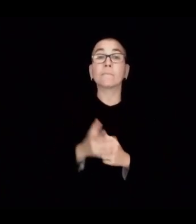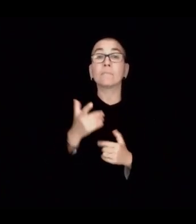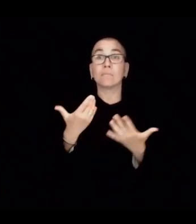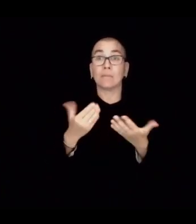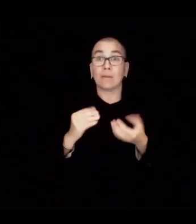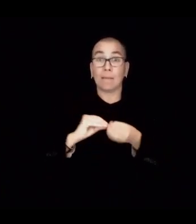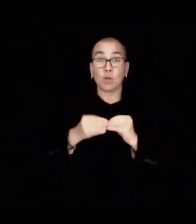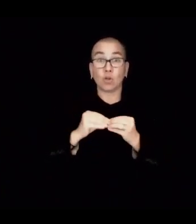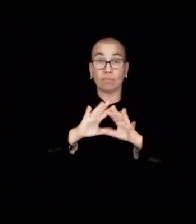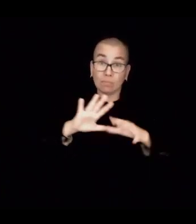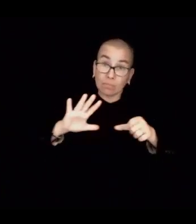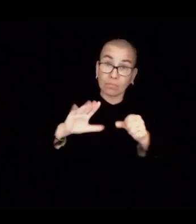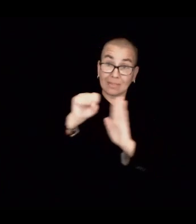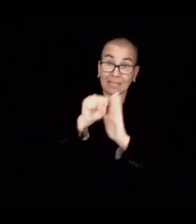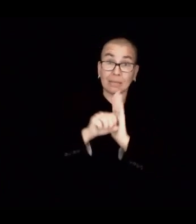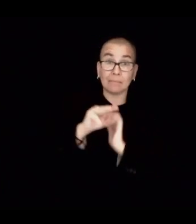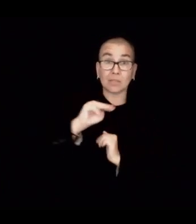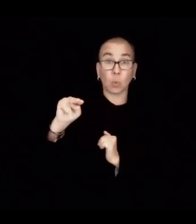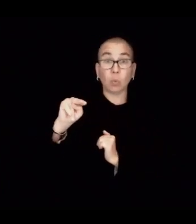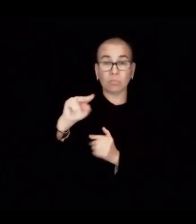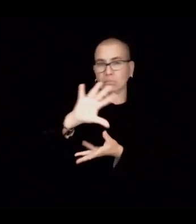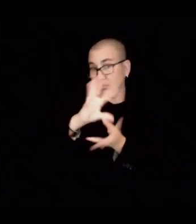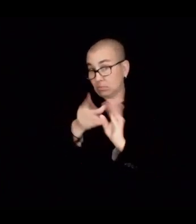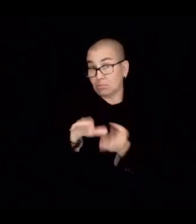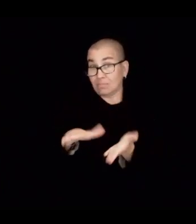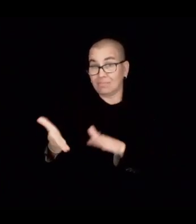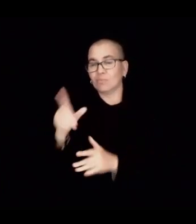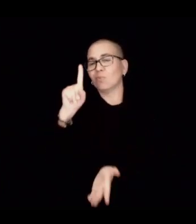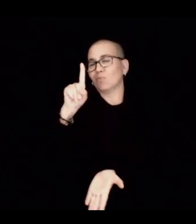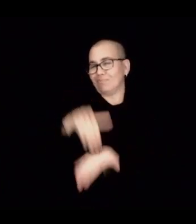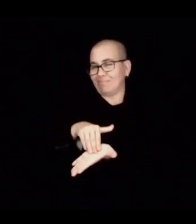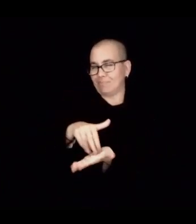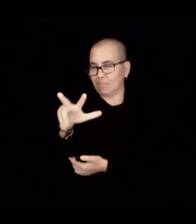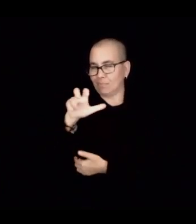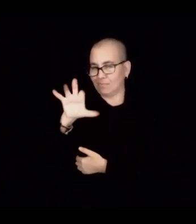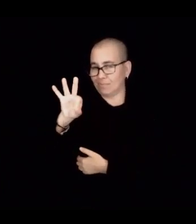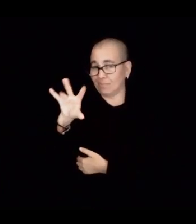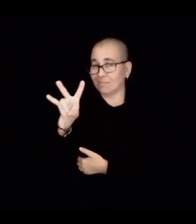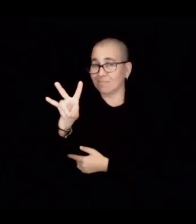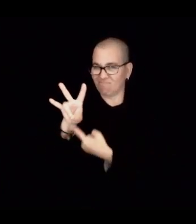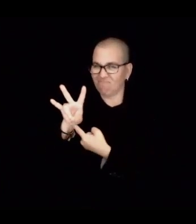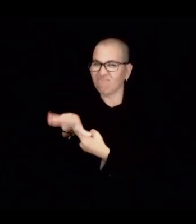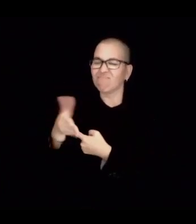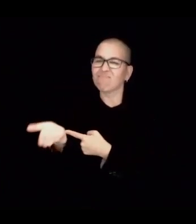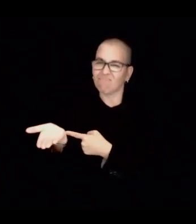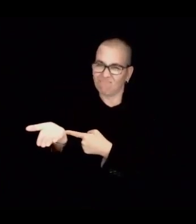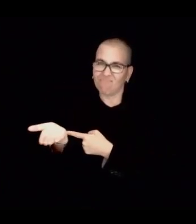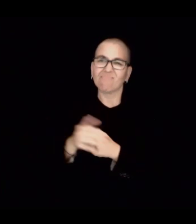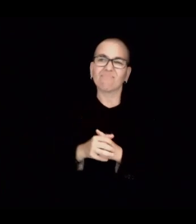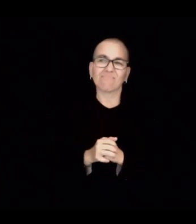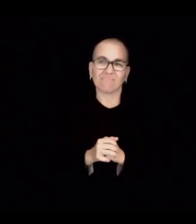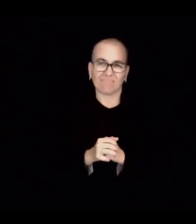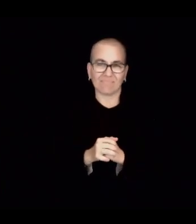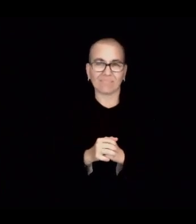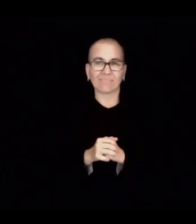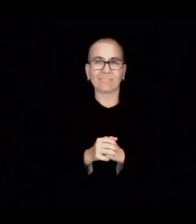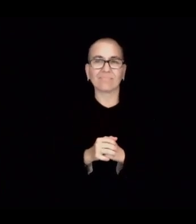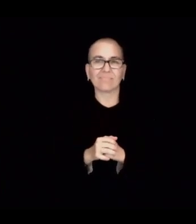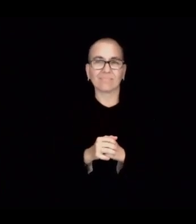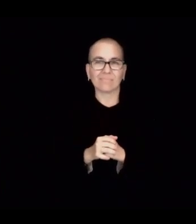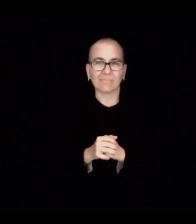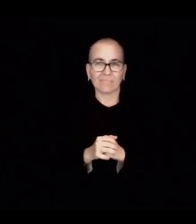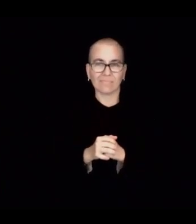up 5 from yesterday. Some of you noted that we're reporting 5 new deaths from today, but